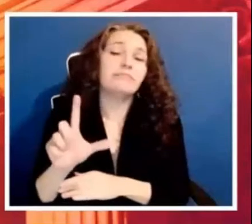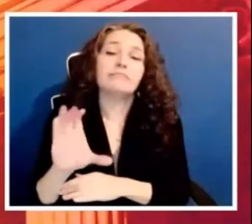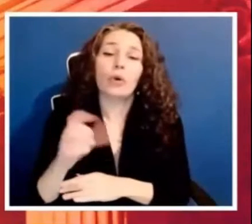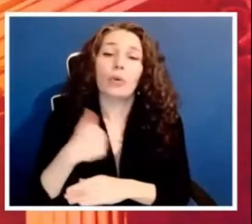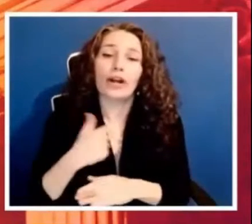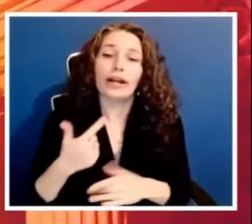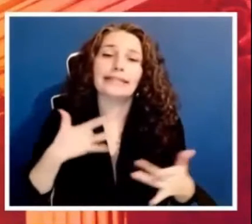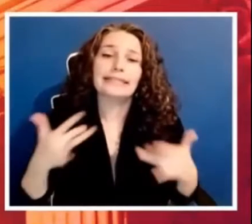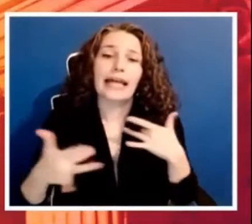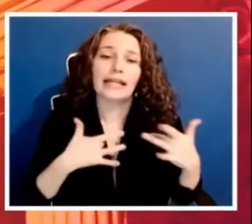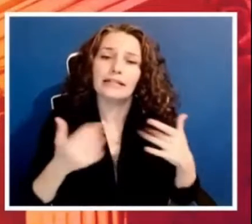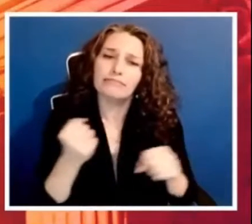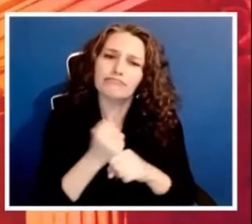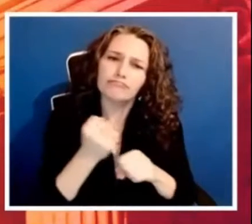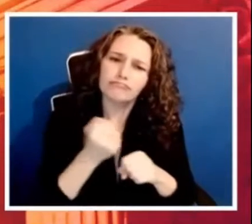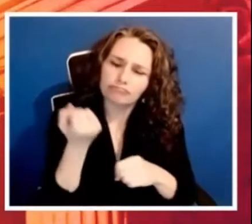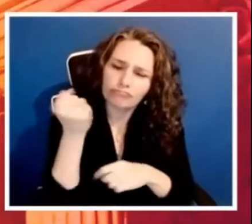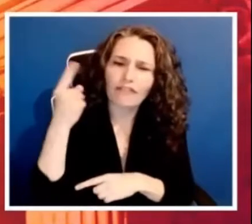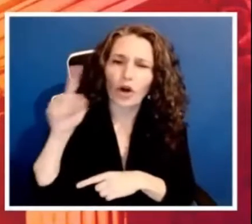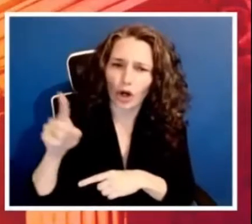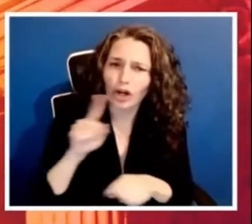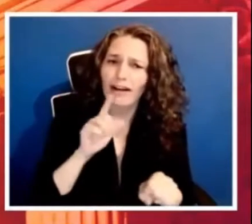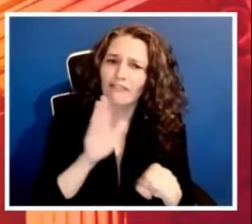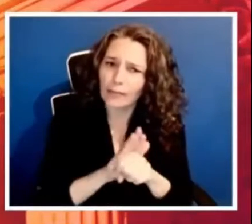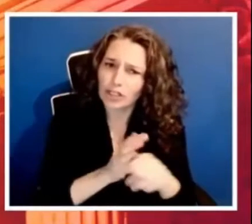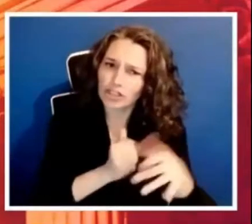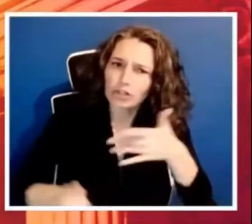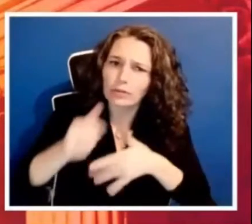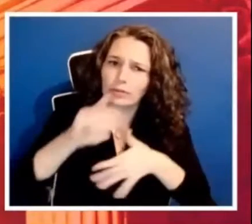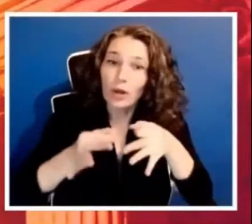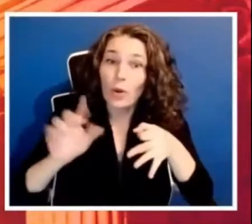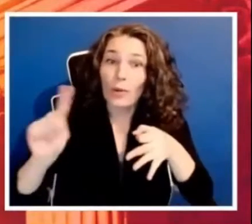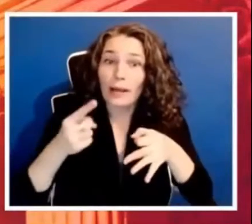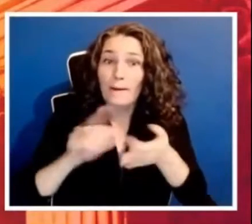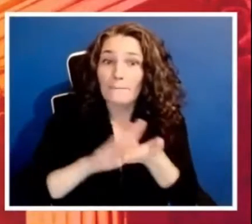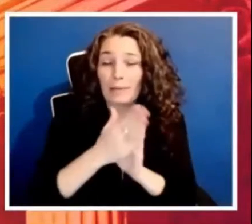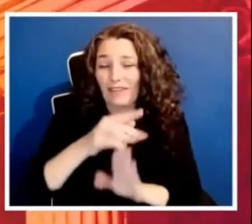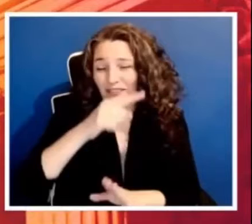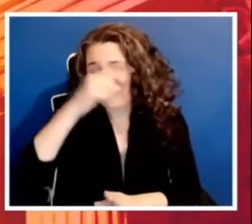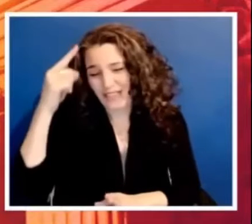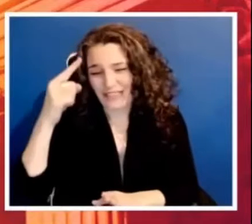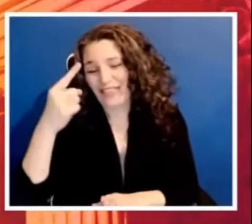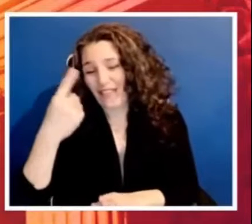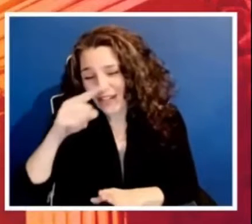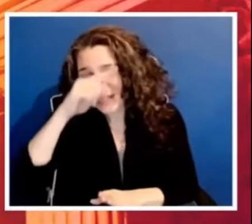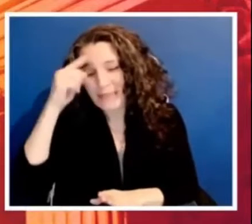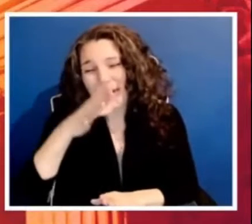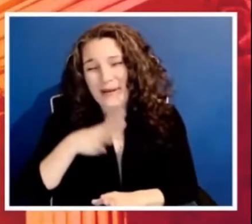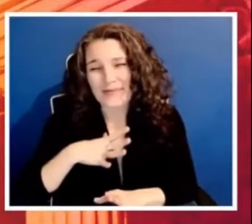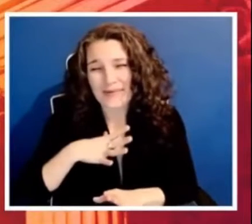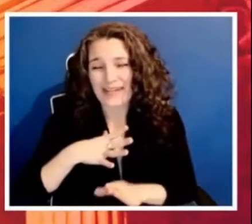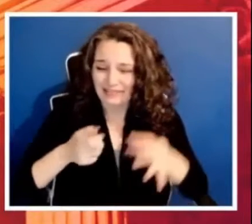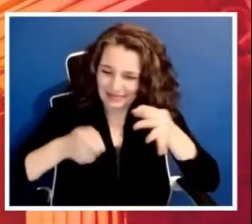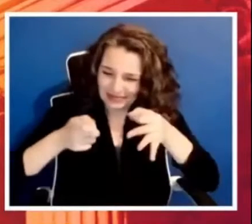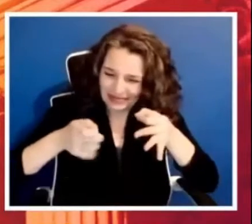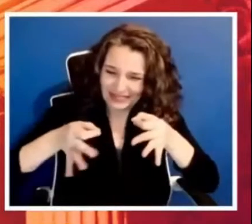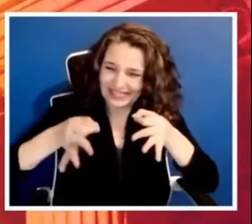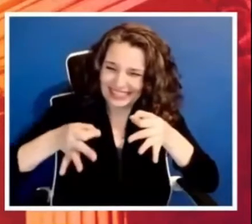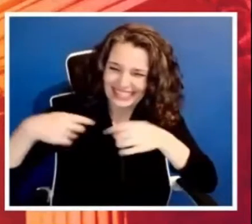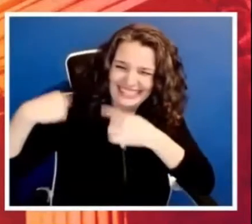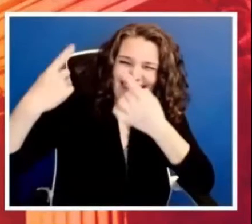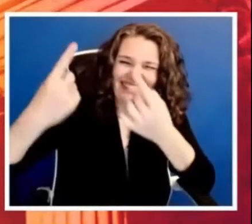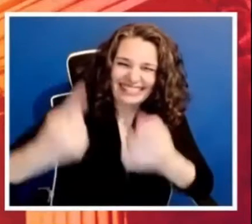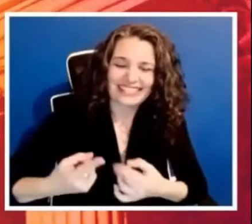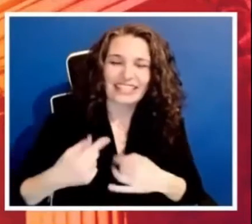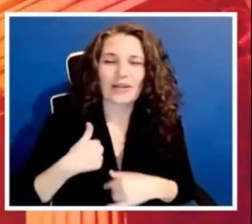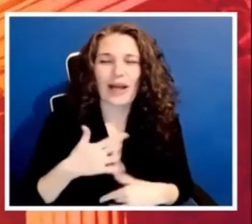to fight for her confirmation to the Supreme Court, where she'll be the first Black woman justice ever. I'm excited to be here with you today because